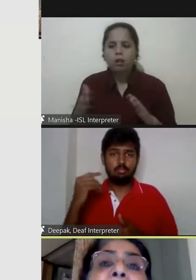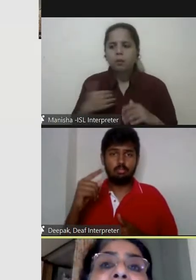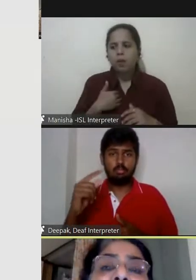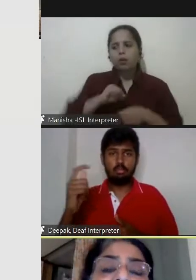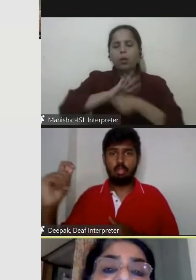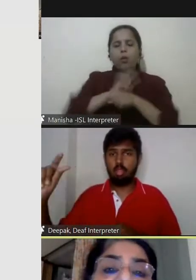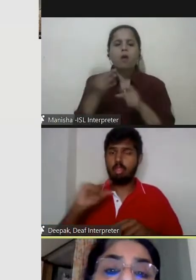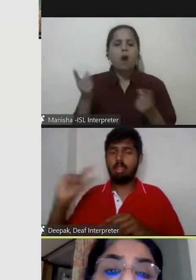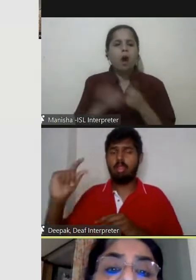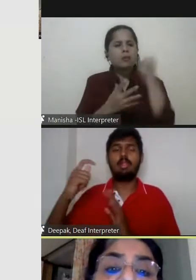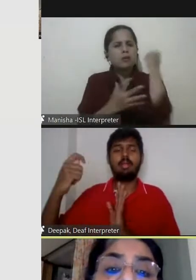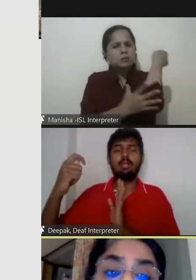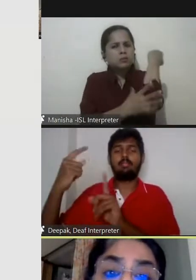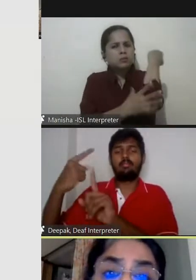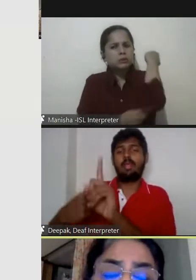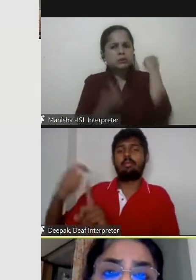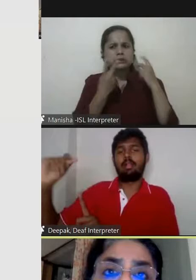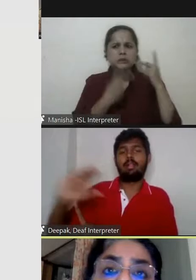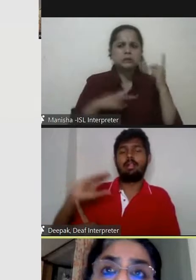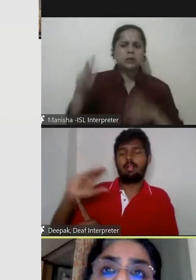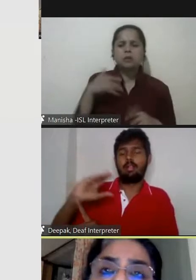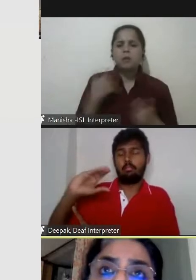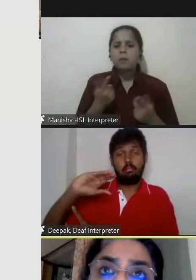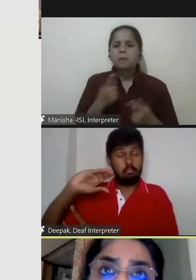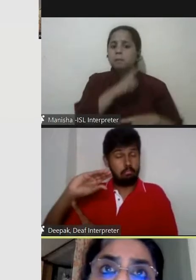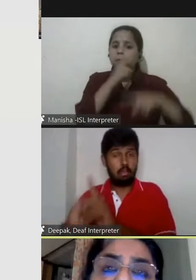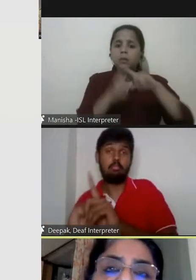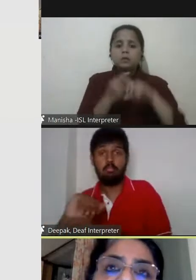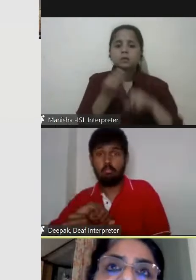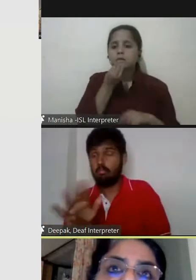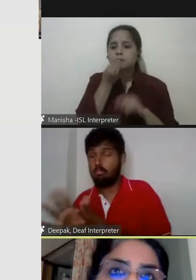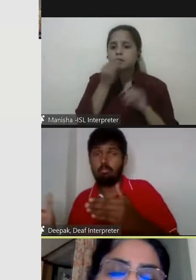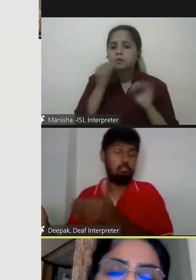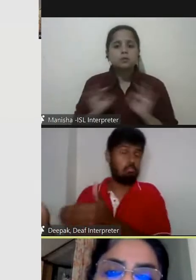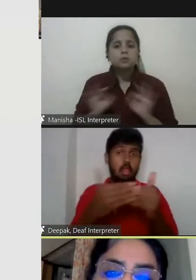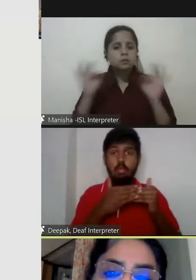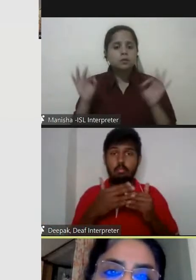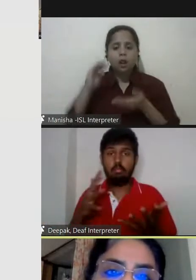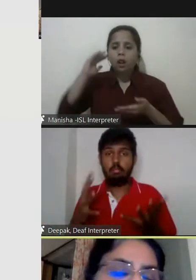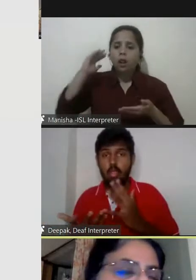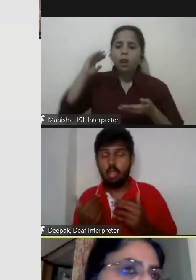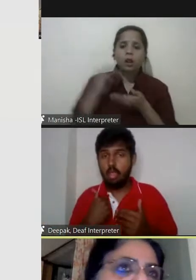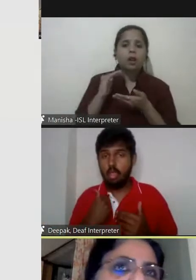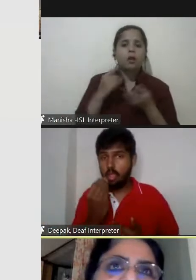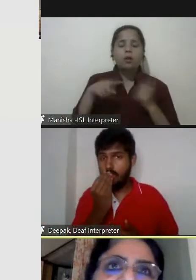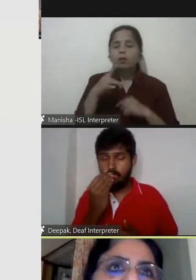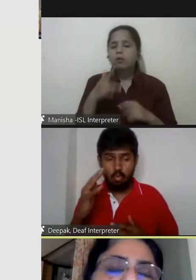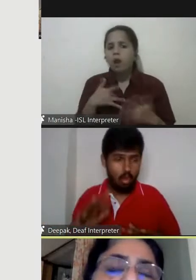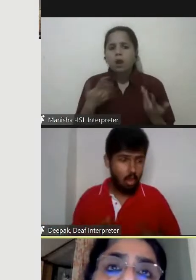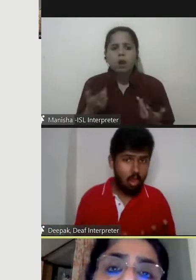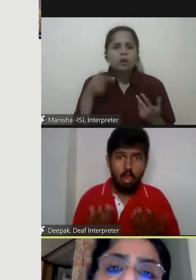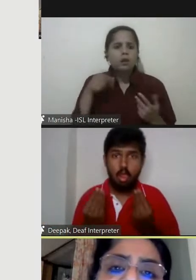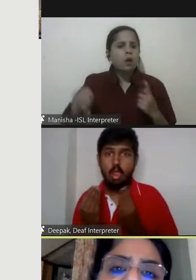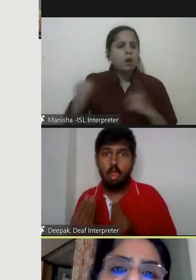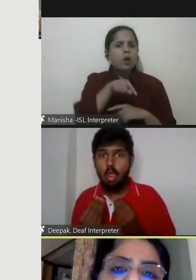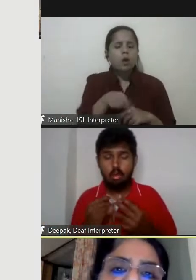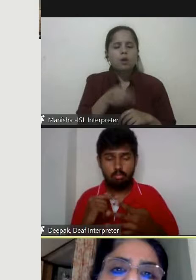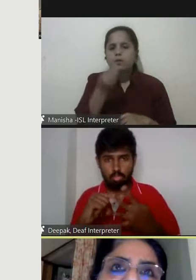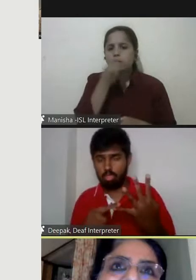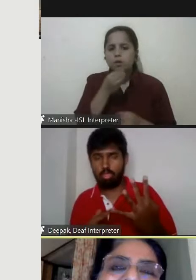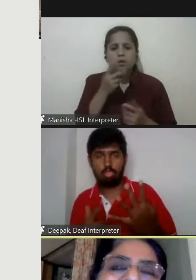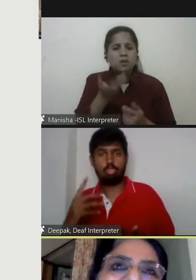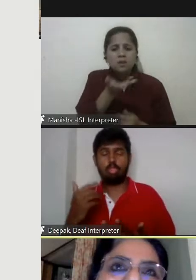poverty, but the lack of food and the diversity of food. For example, water was